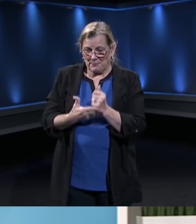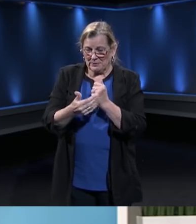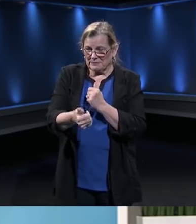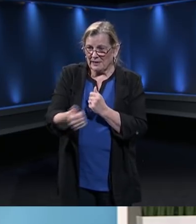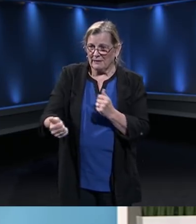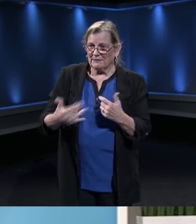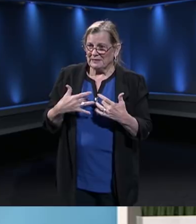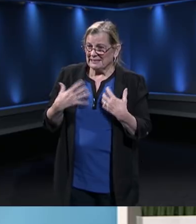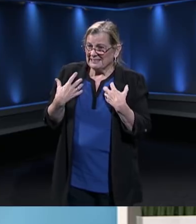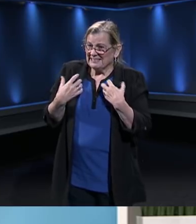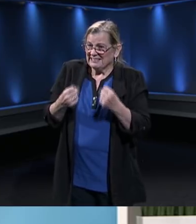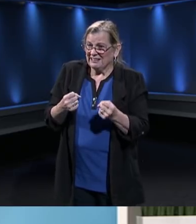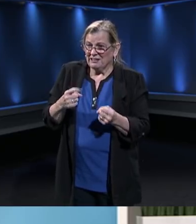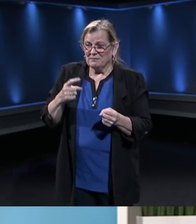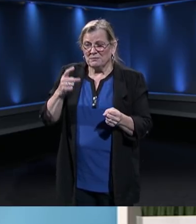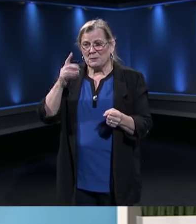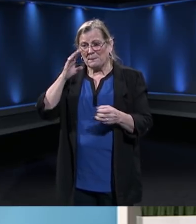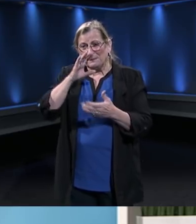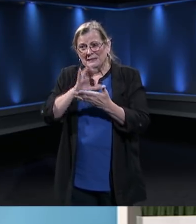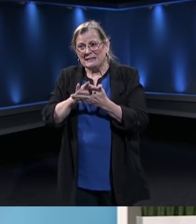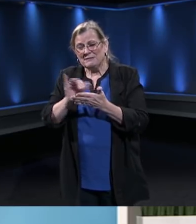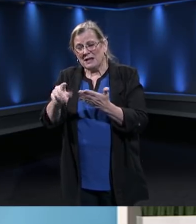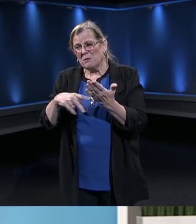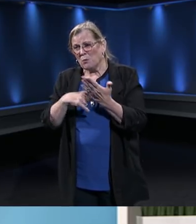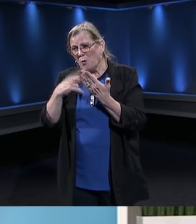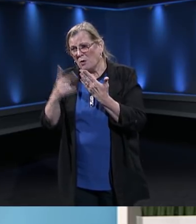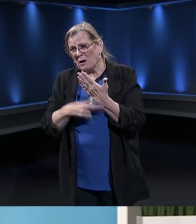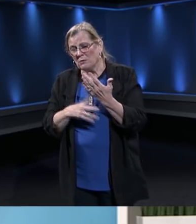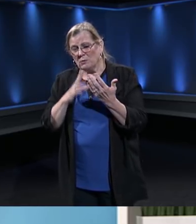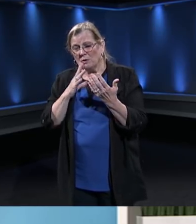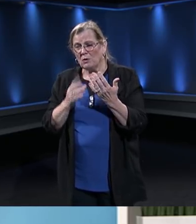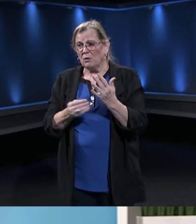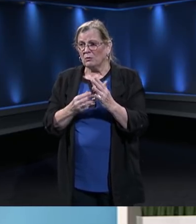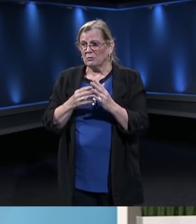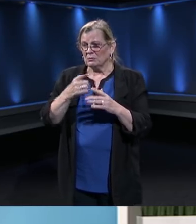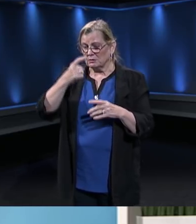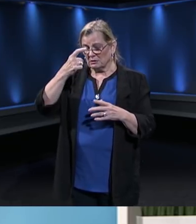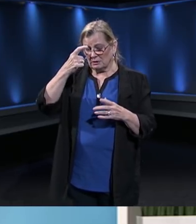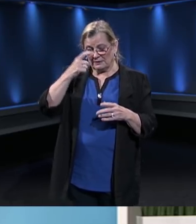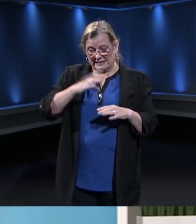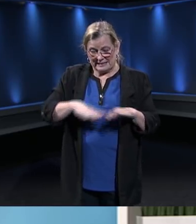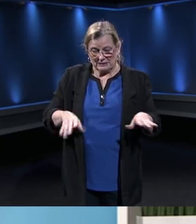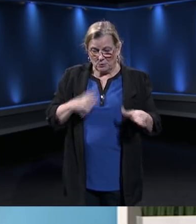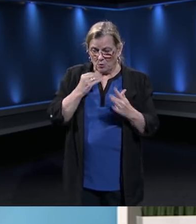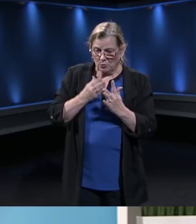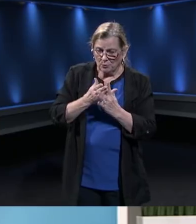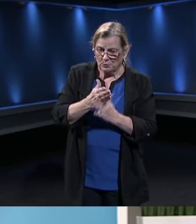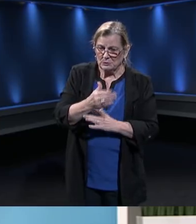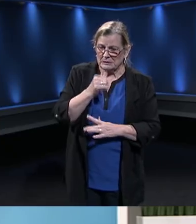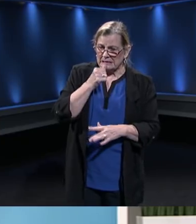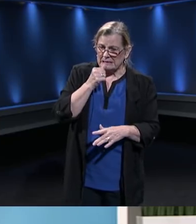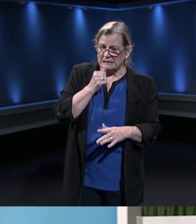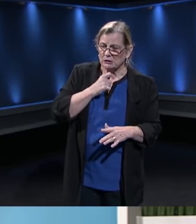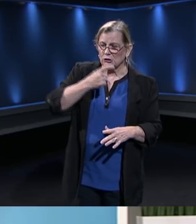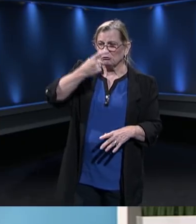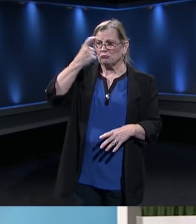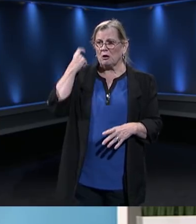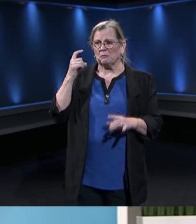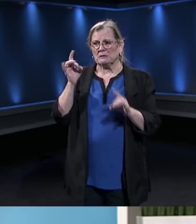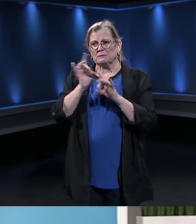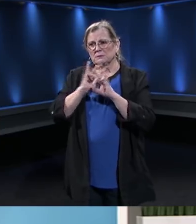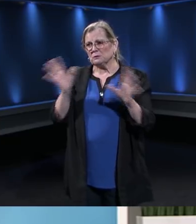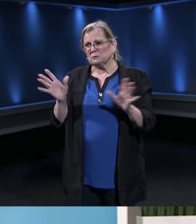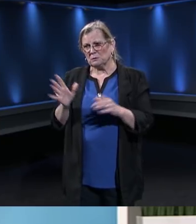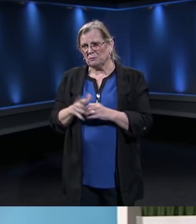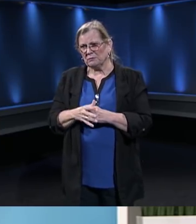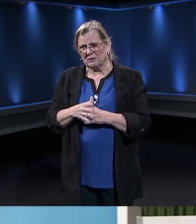to support children who've been through trauma. And again, within the context that to a certain extent, we've all sort of experienced some of that trauma in